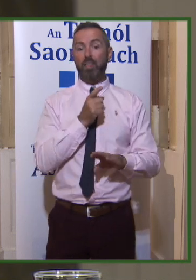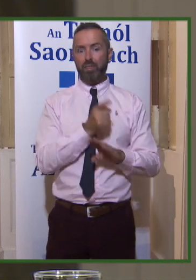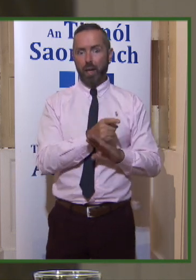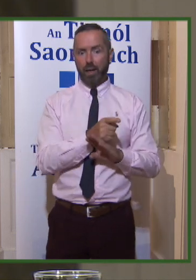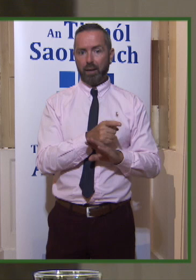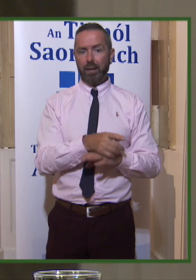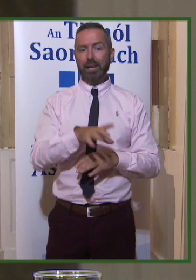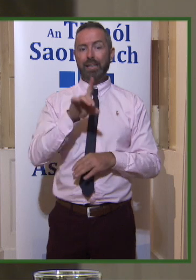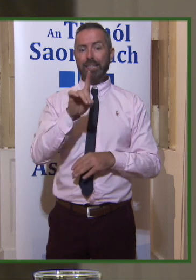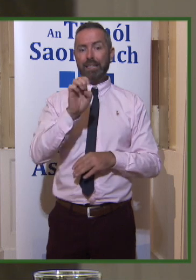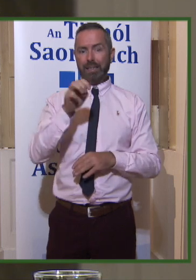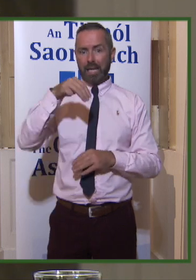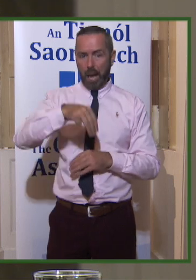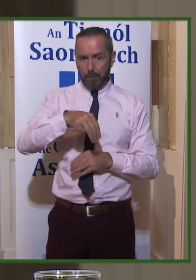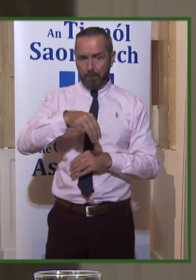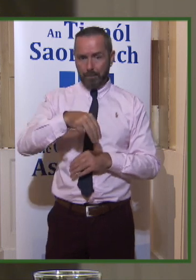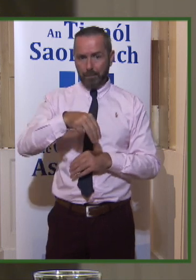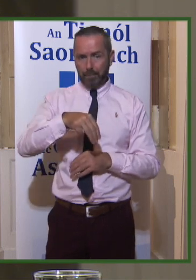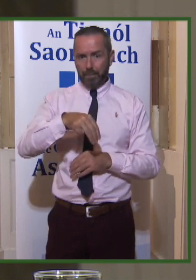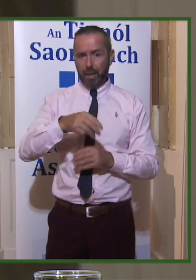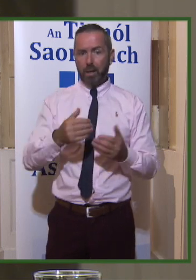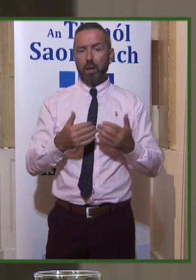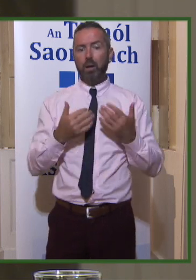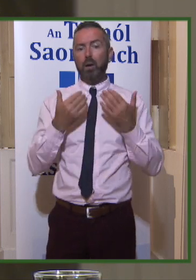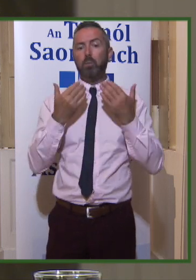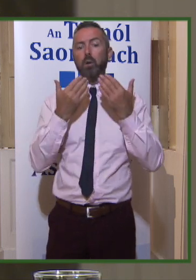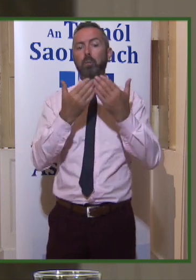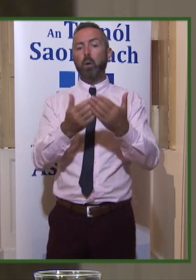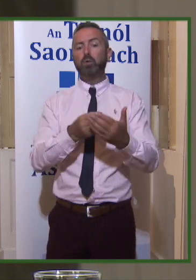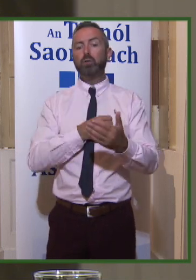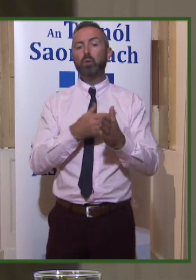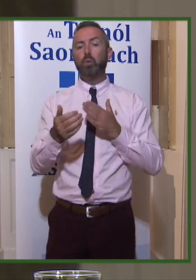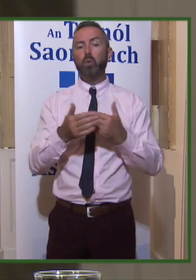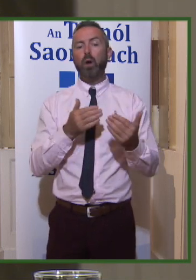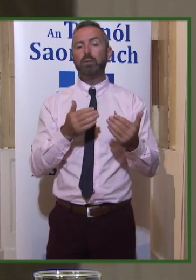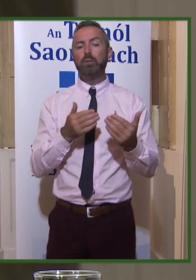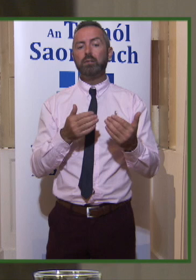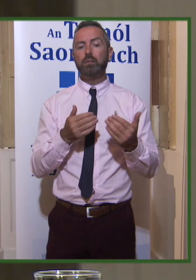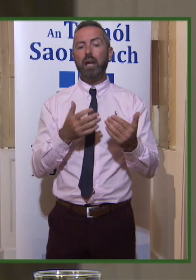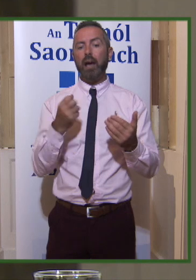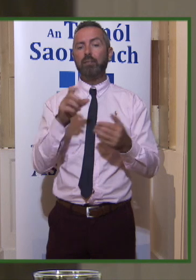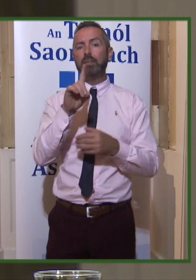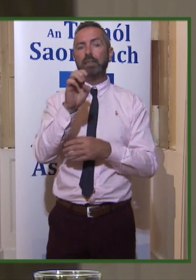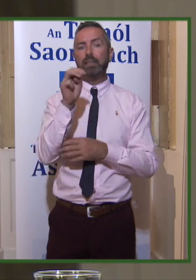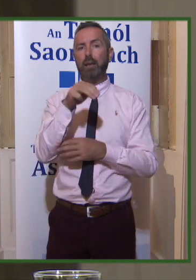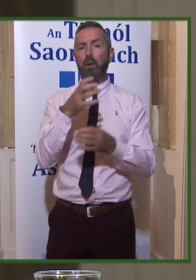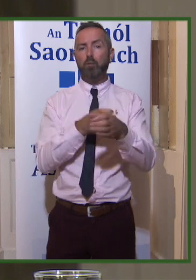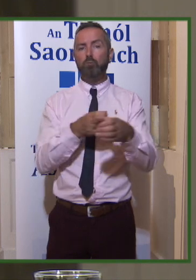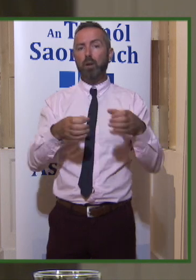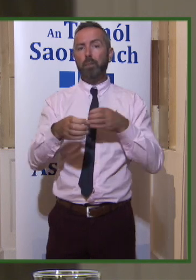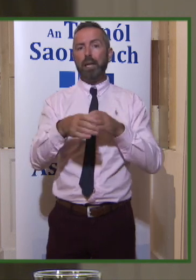letters DEM. The proposal is to, where we have DEM, we replace it